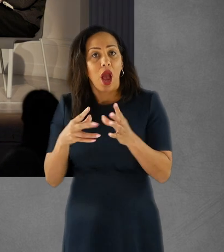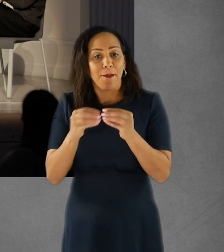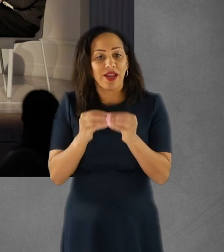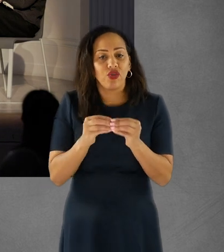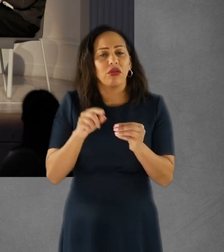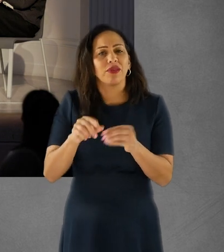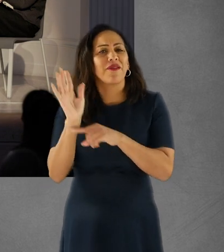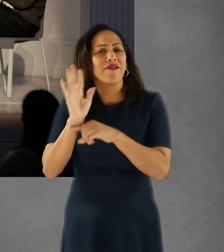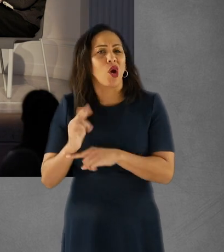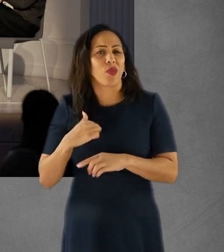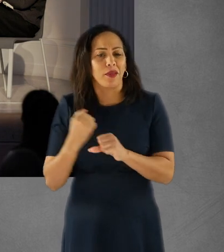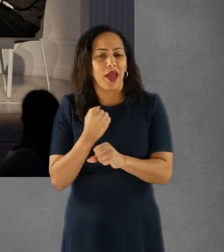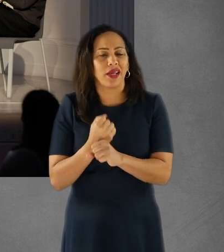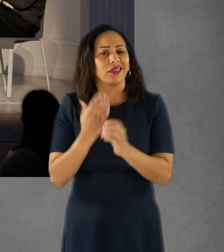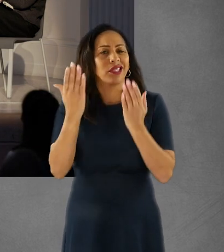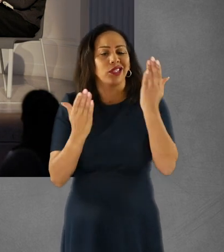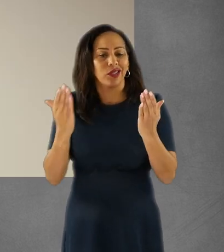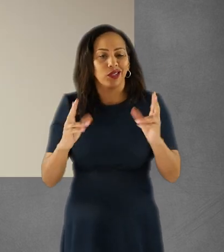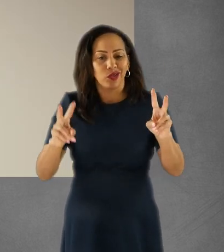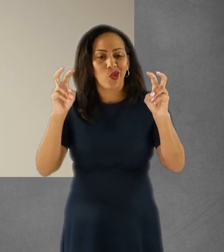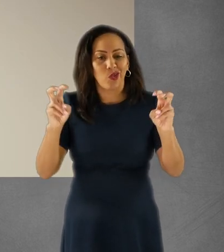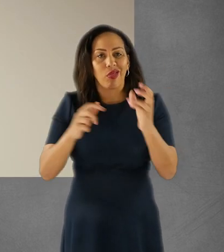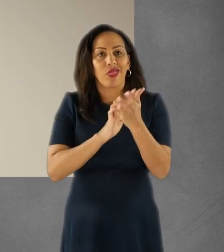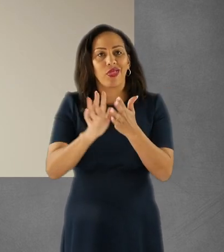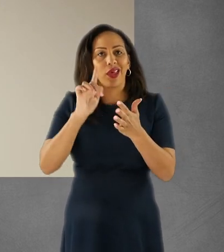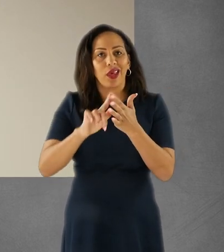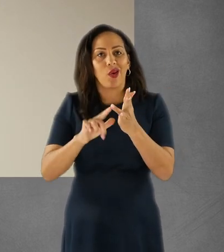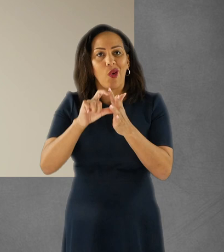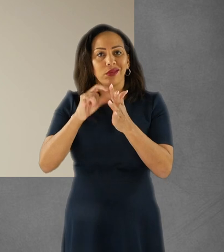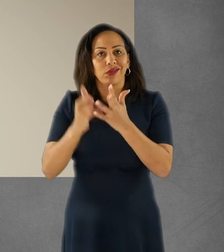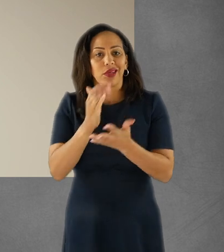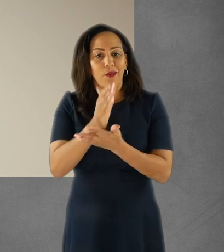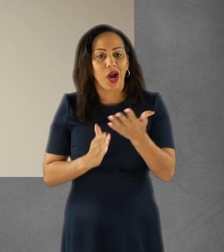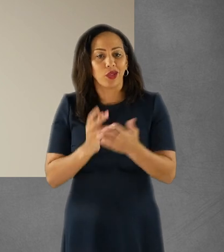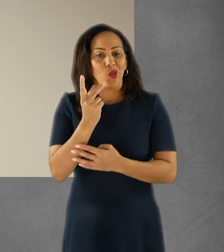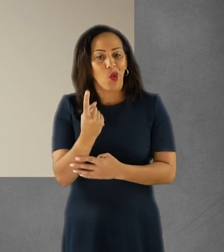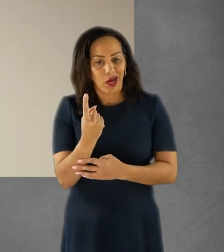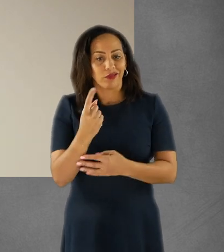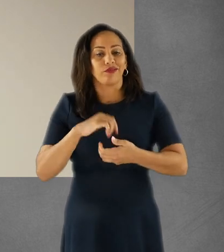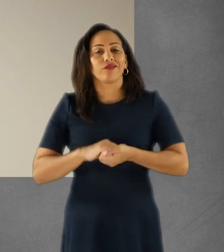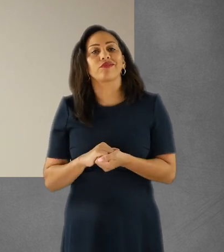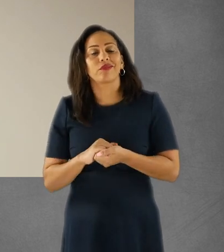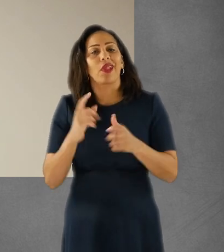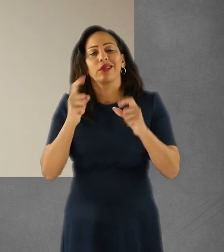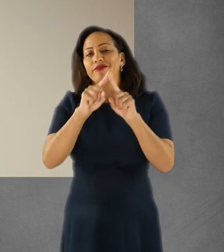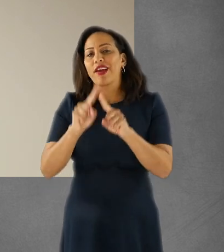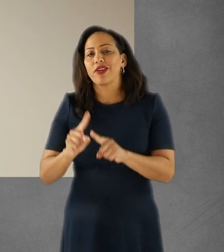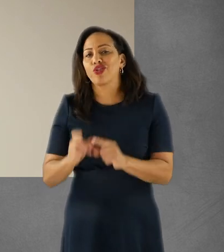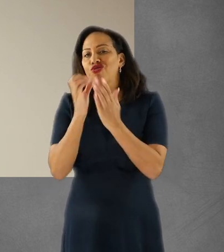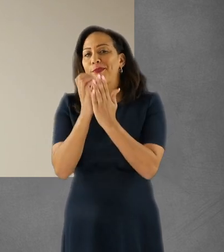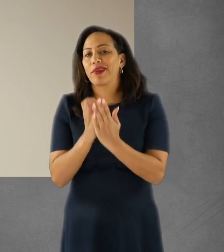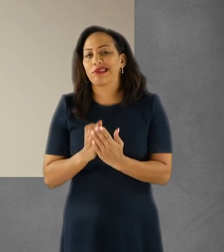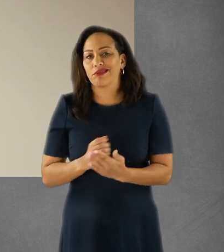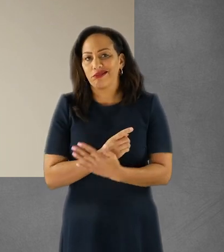One, which travels through a few chapters. And one of those chapters is a sort of what they